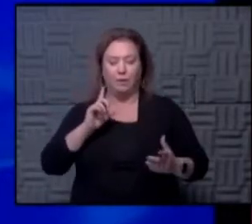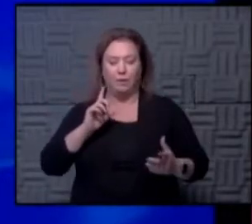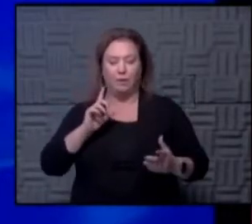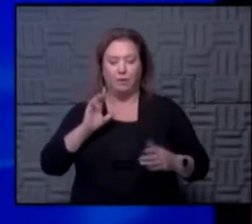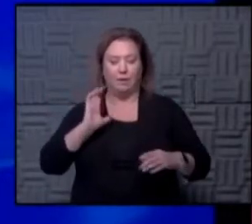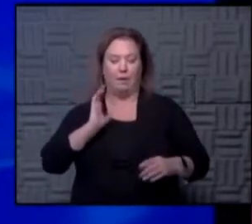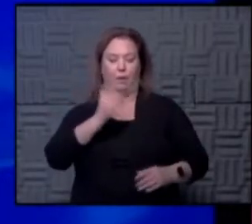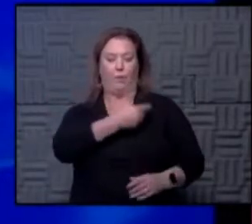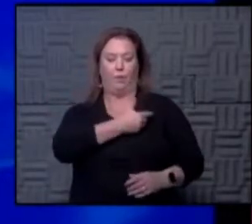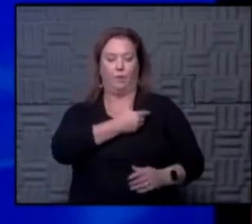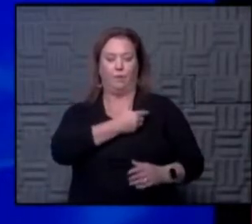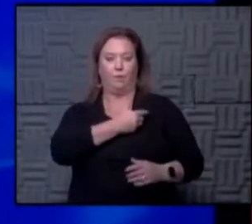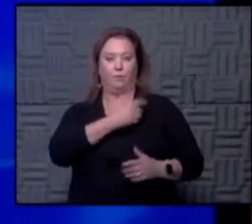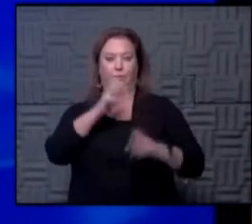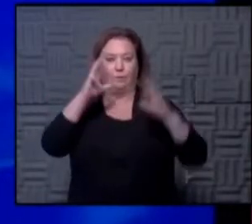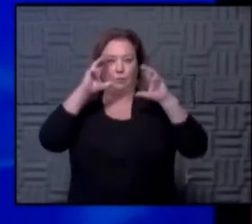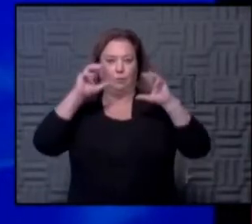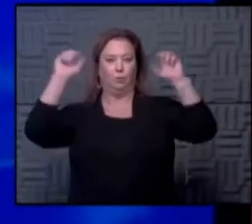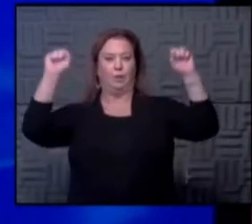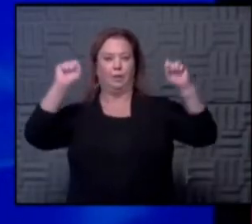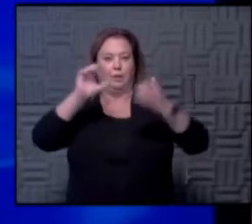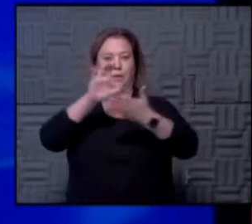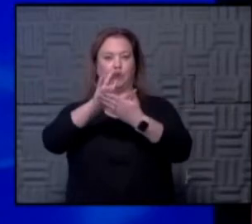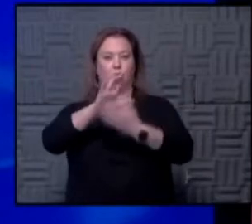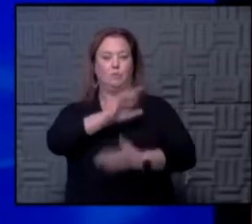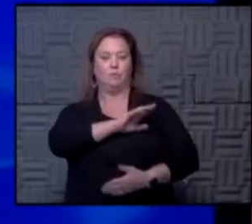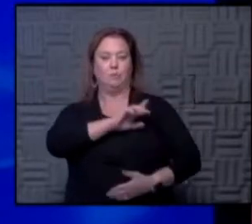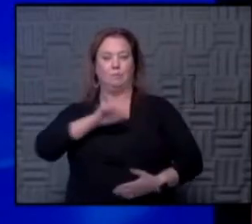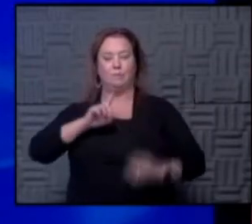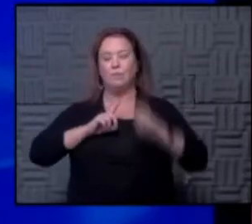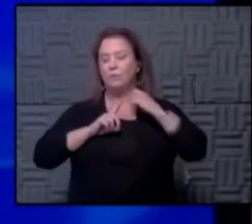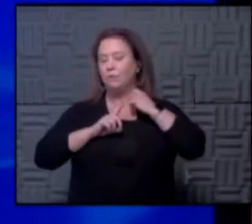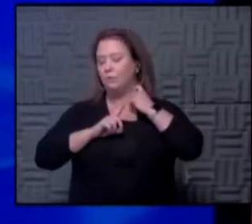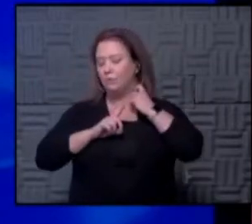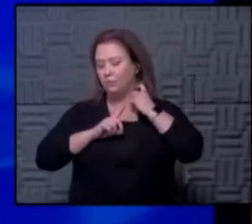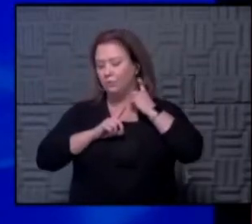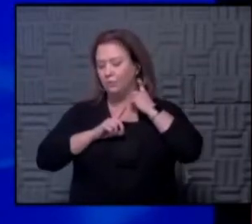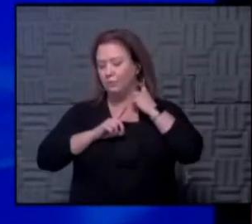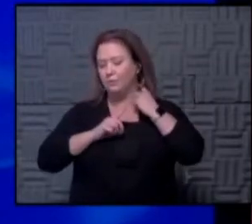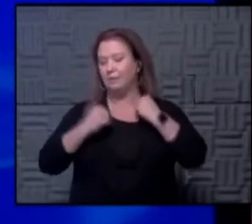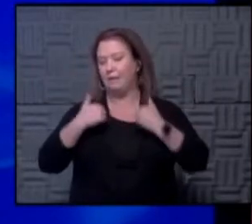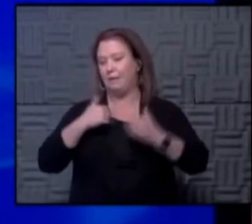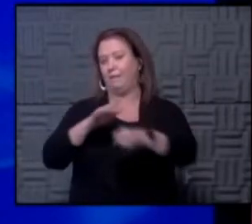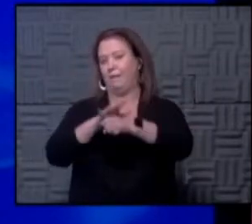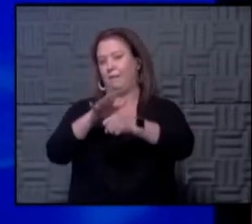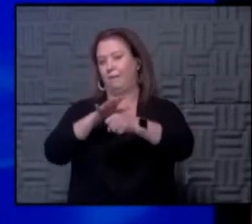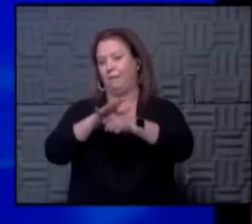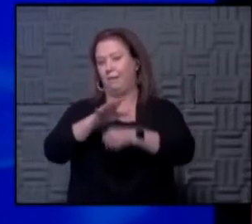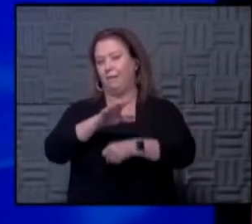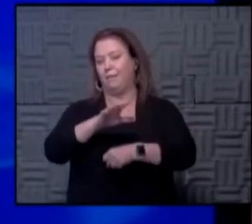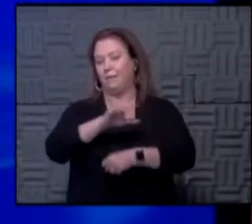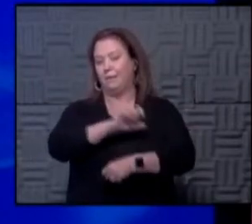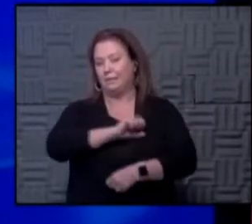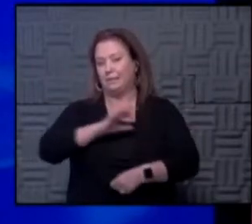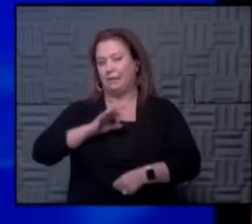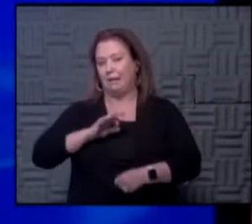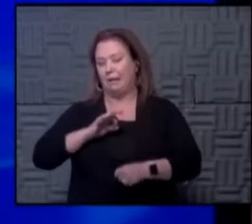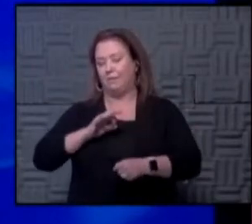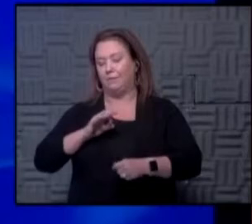our superintendents and school boards about the ability to keep enough staff to keep the classroom safe for all grades.